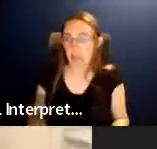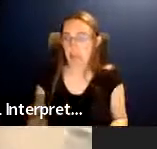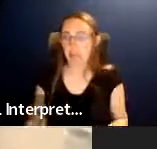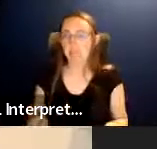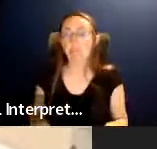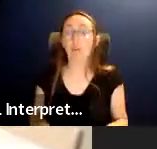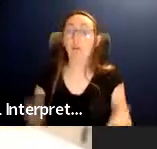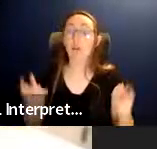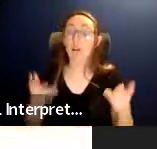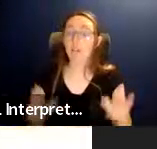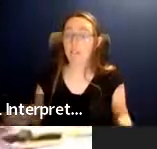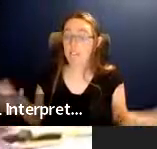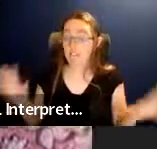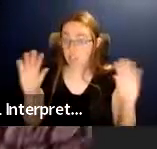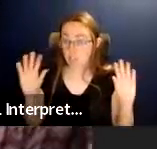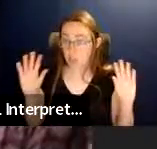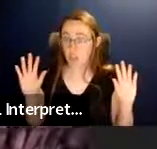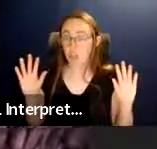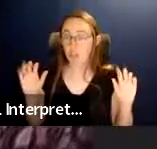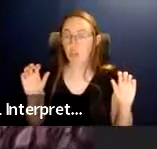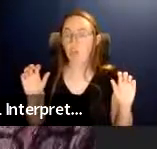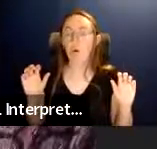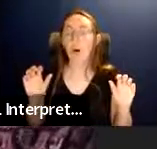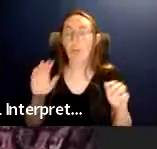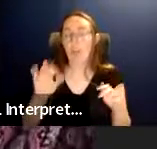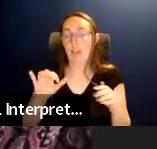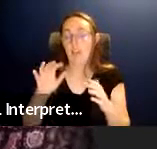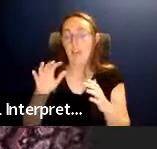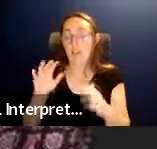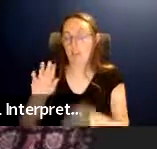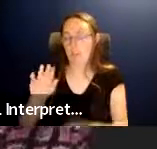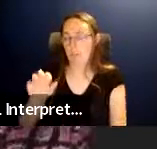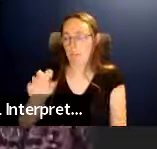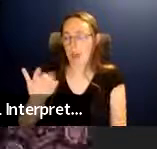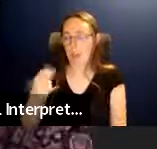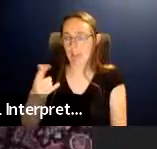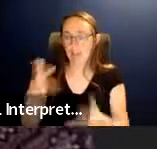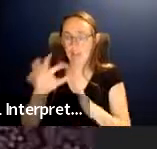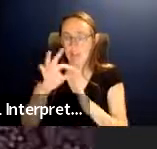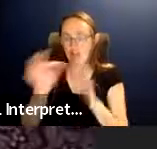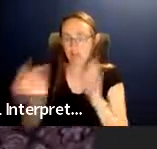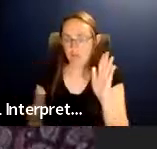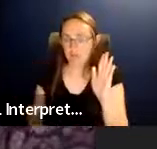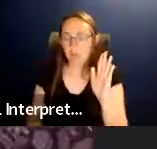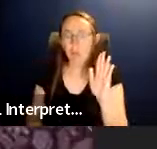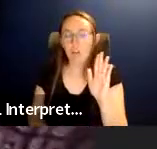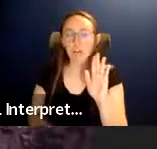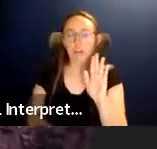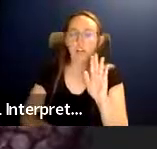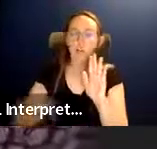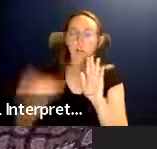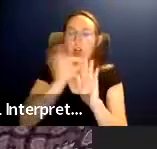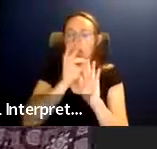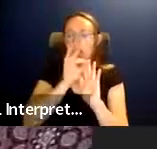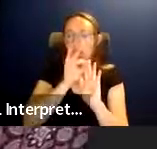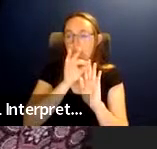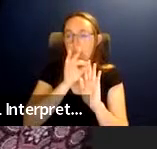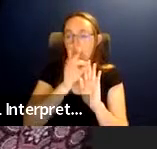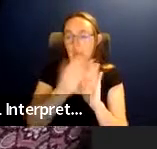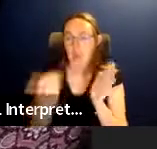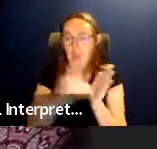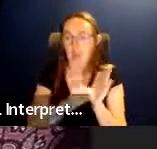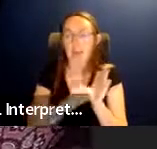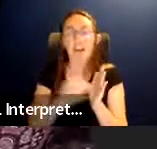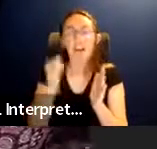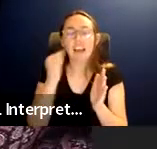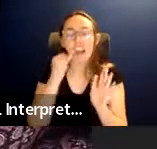that, I'm going to put my backings back on. And if I eventually do lose my stickiness, I just put another layer